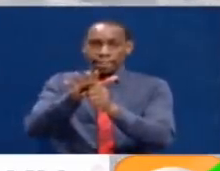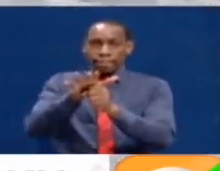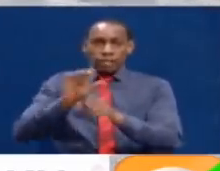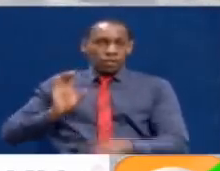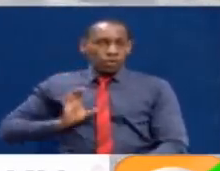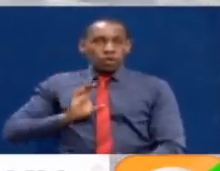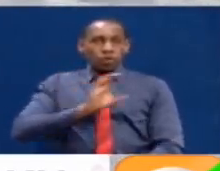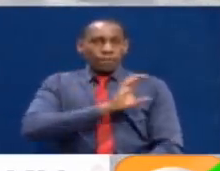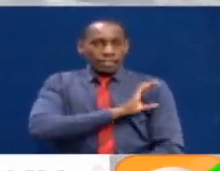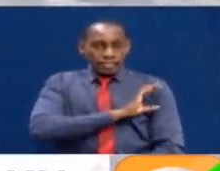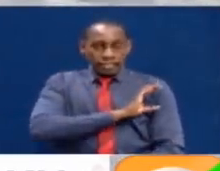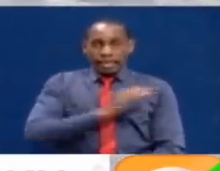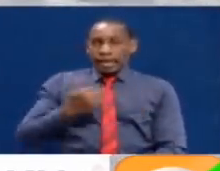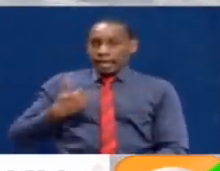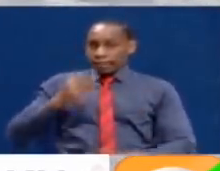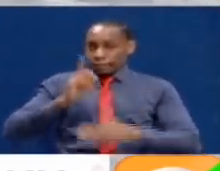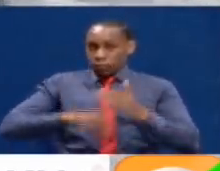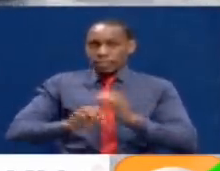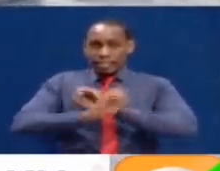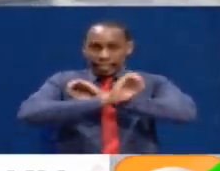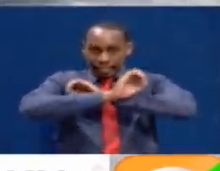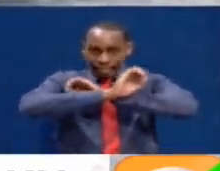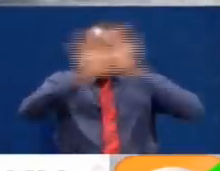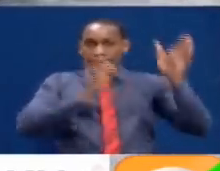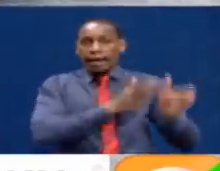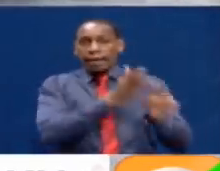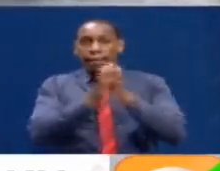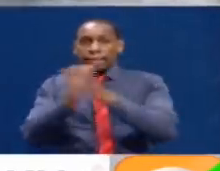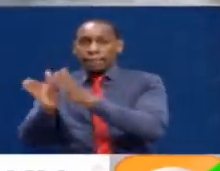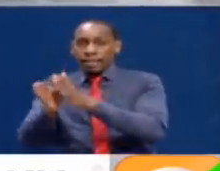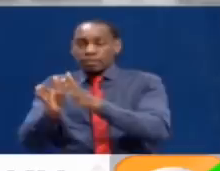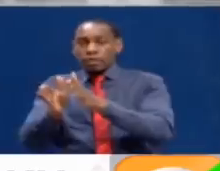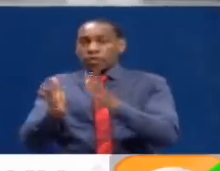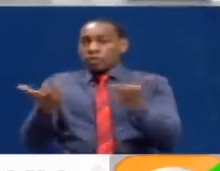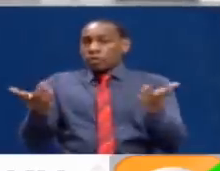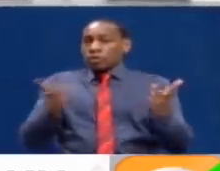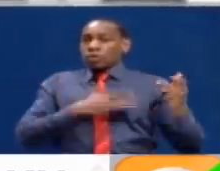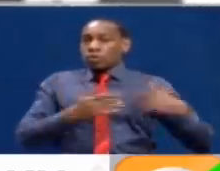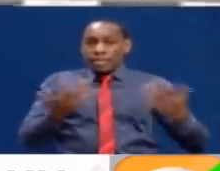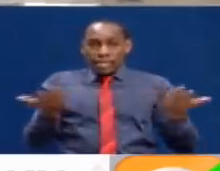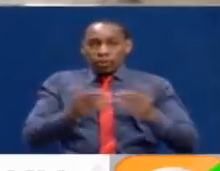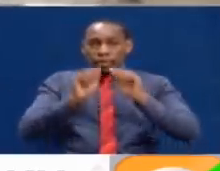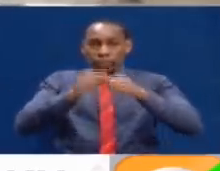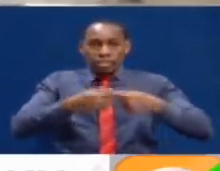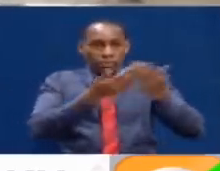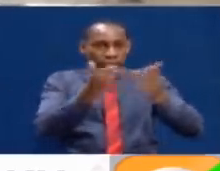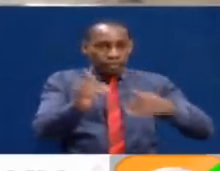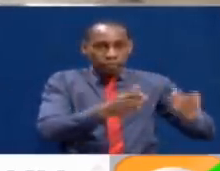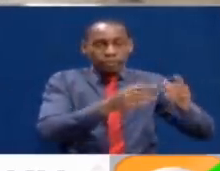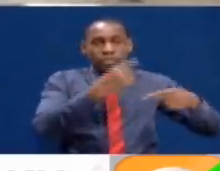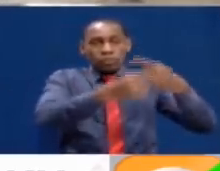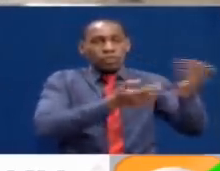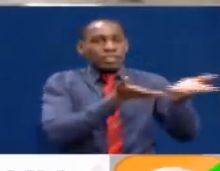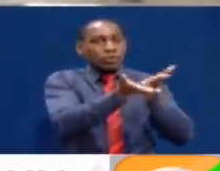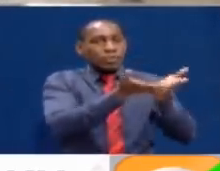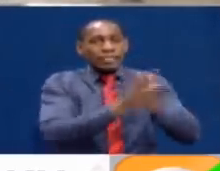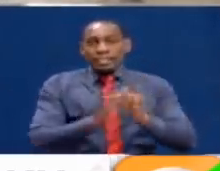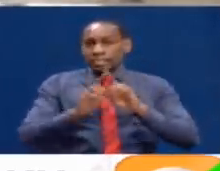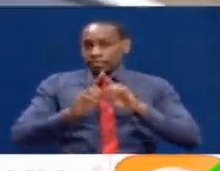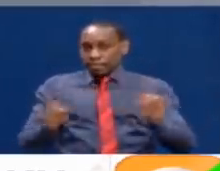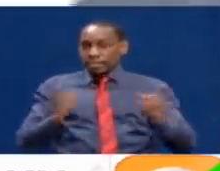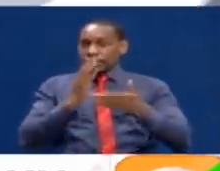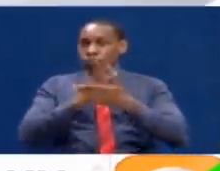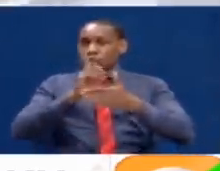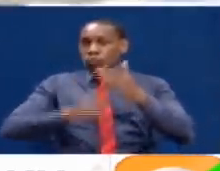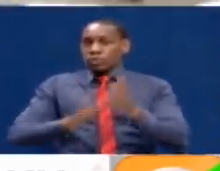COVID-19 committee to have an elaborate plan in terms of where they can be given an opportunity to conduct their business. But of